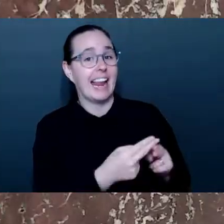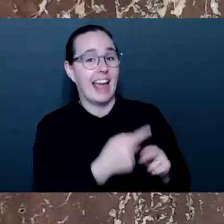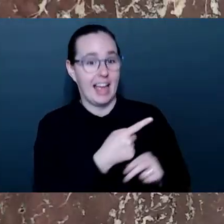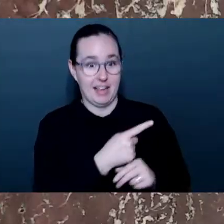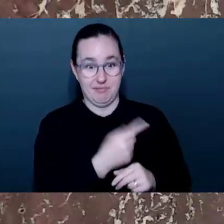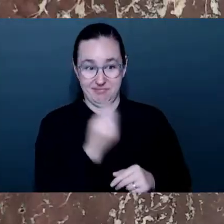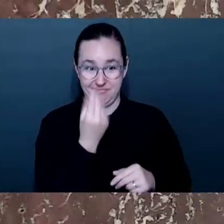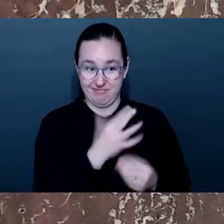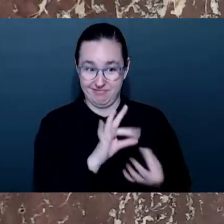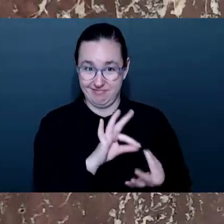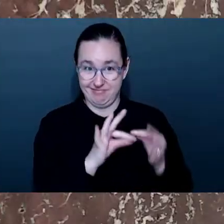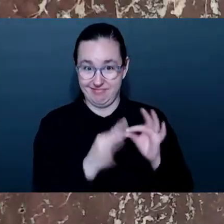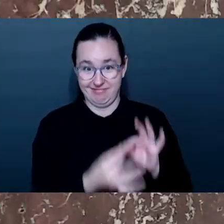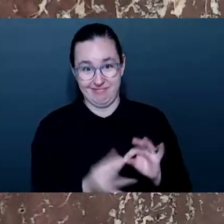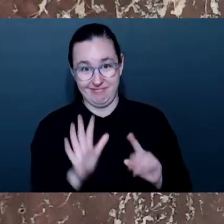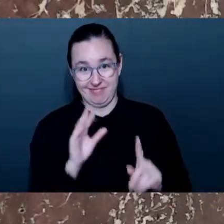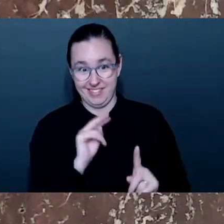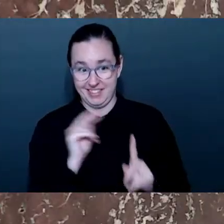I'll leave it there.